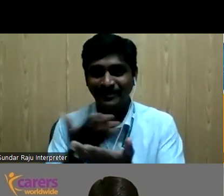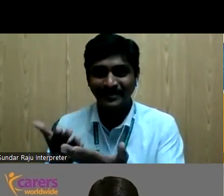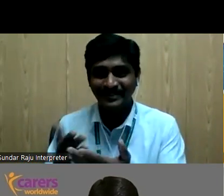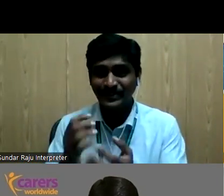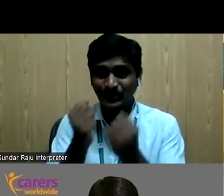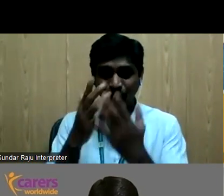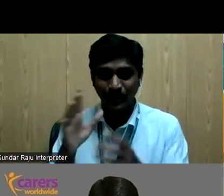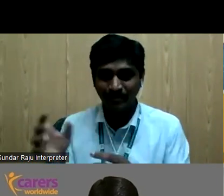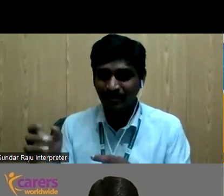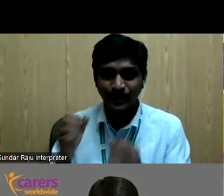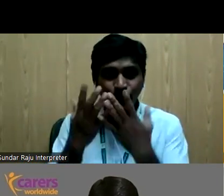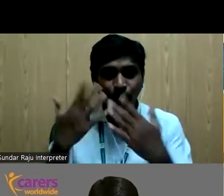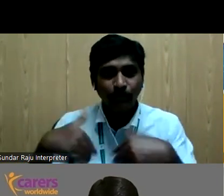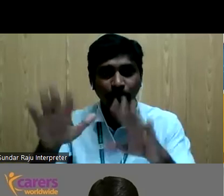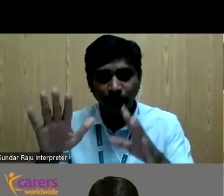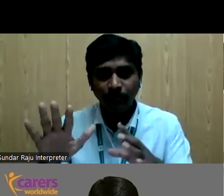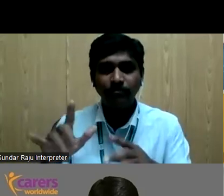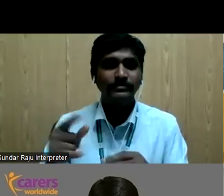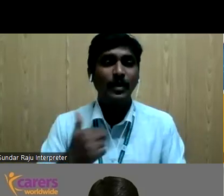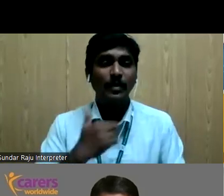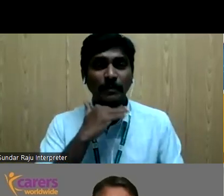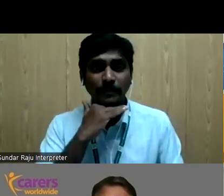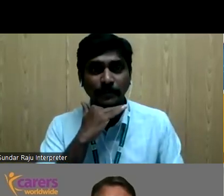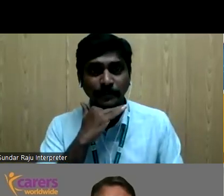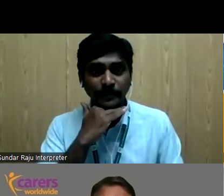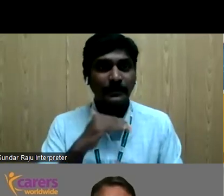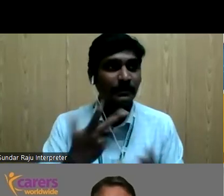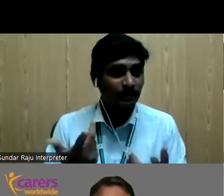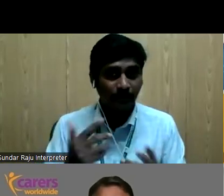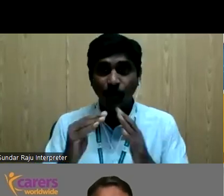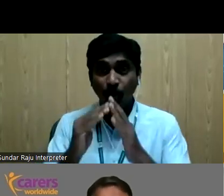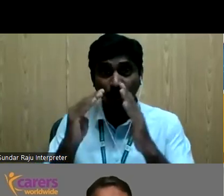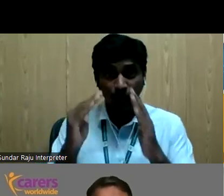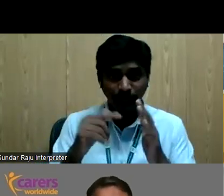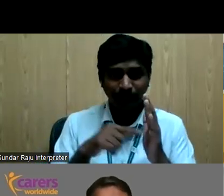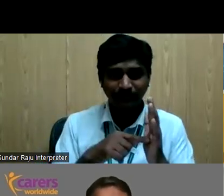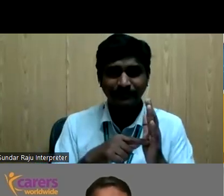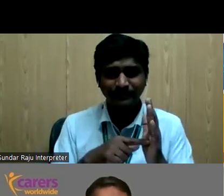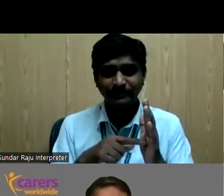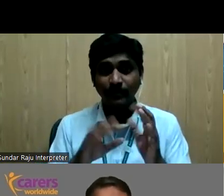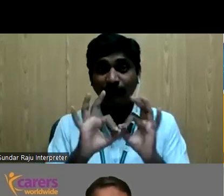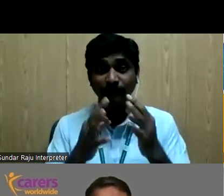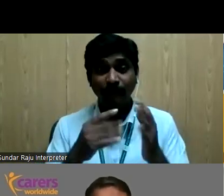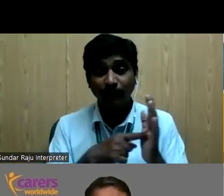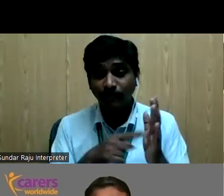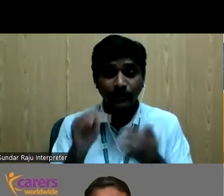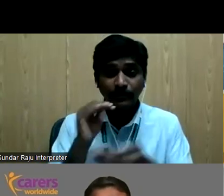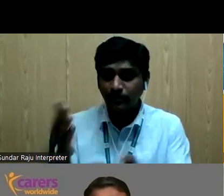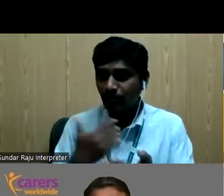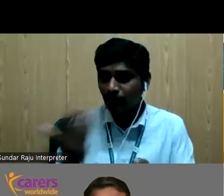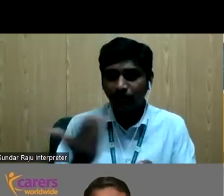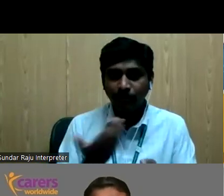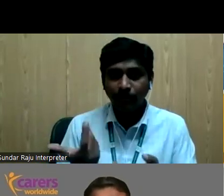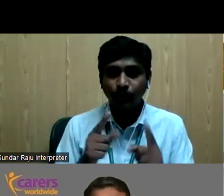a limited number of hours, goes to therapy centers for a few hours. But ghar mein jo hota hai, what the family does with the child is